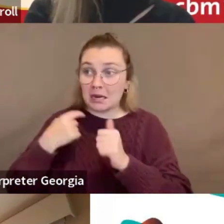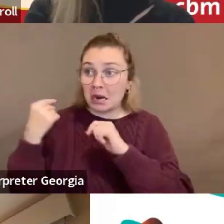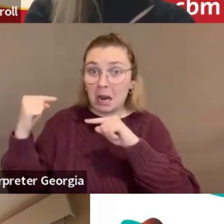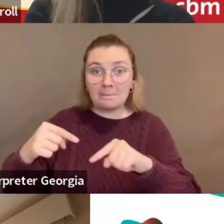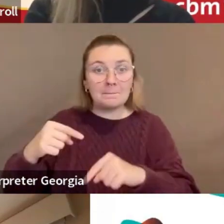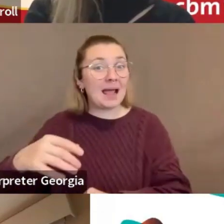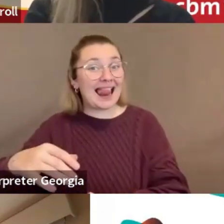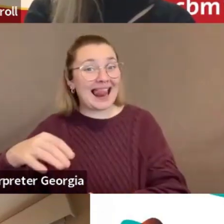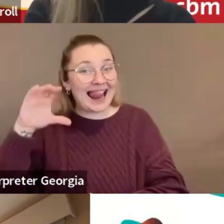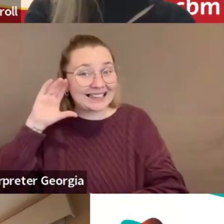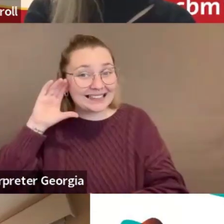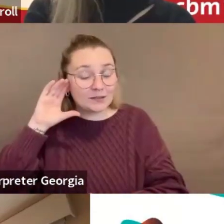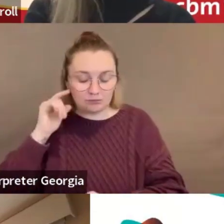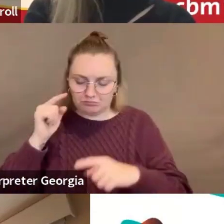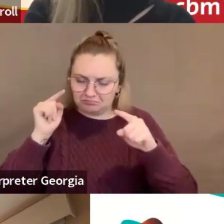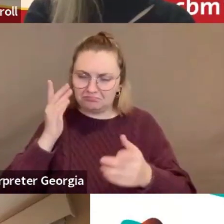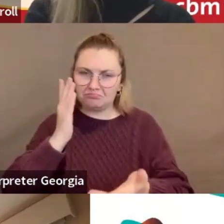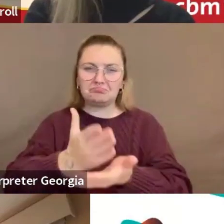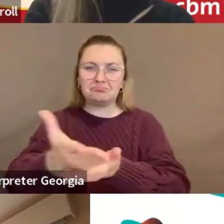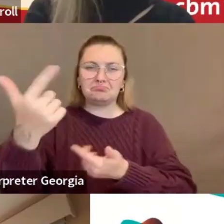listen, and